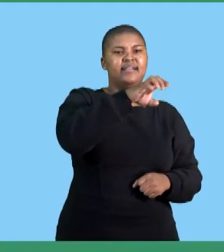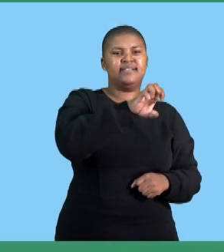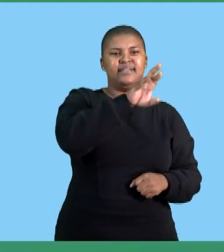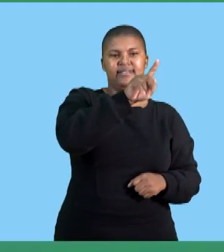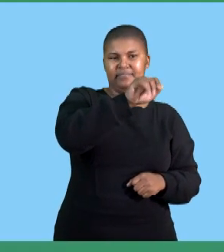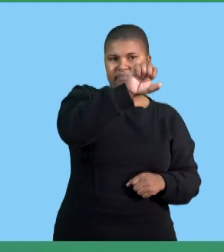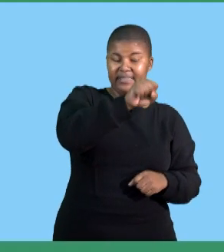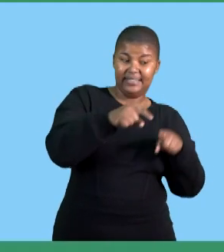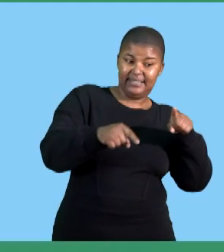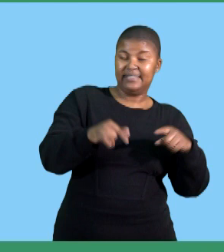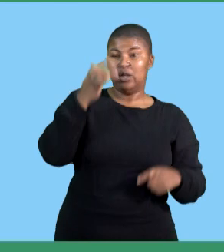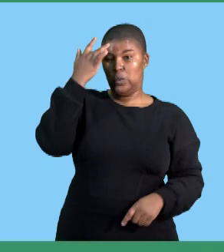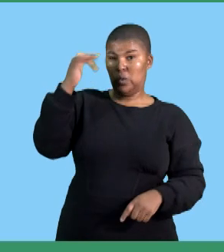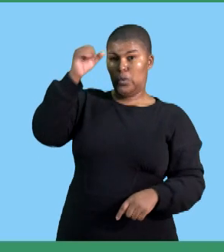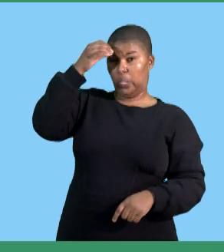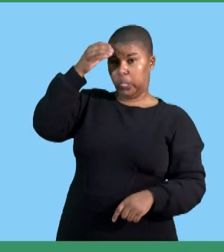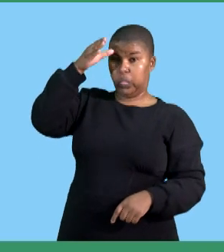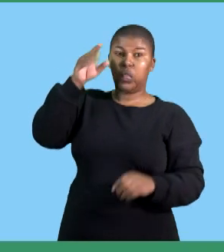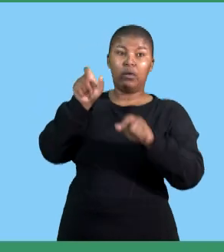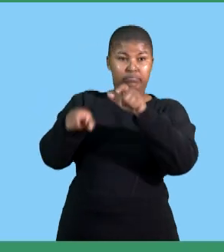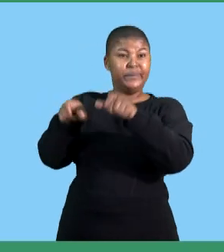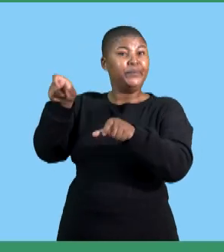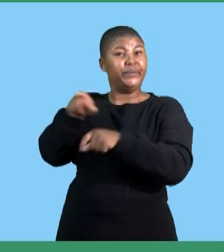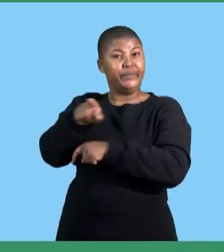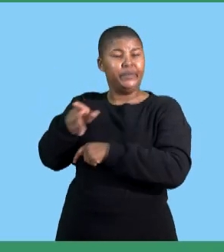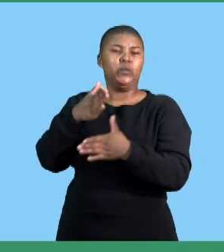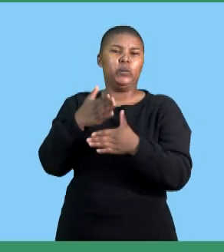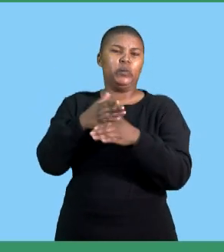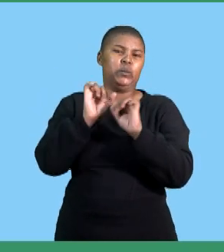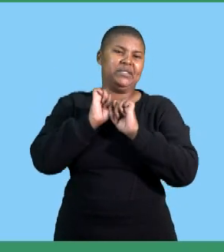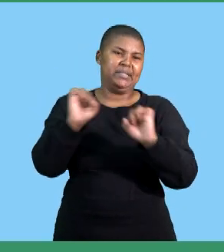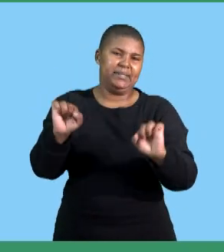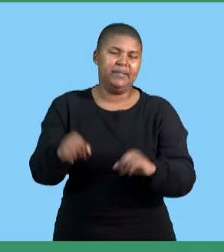are the people that are very knowledgeable as well as